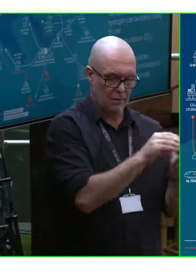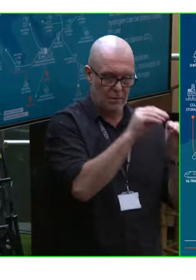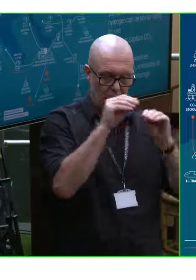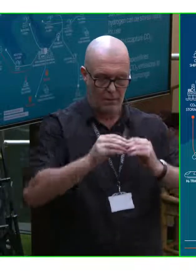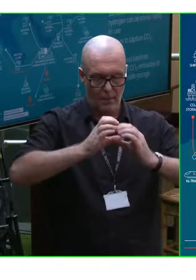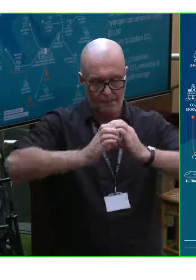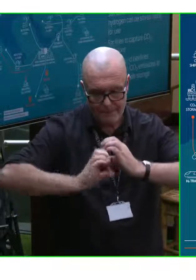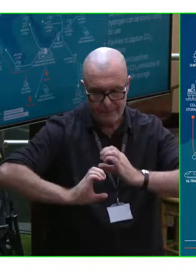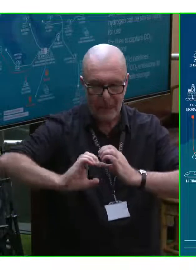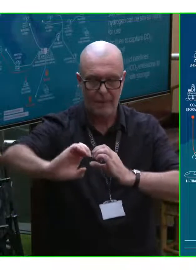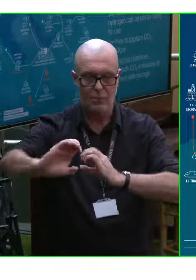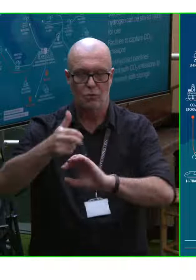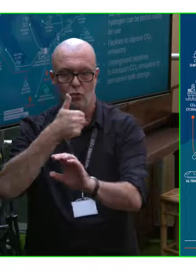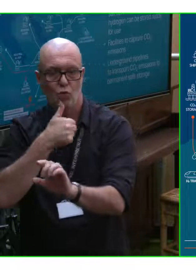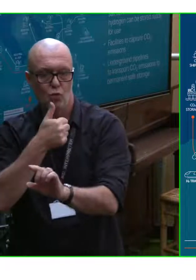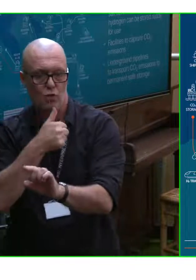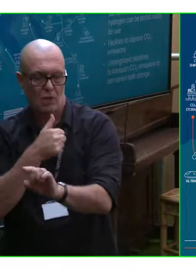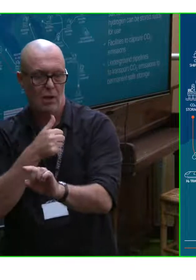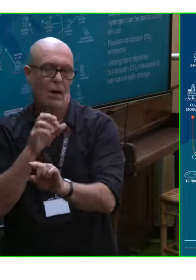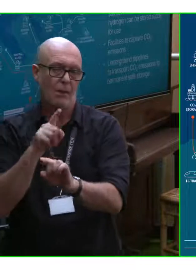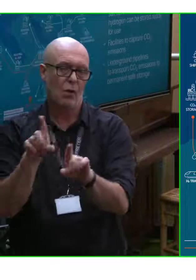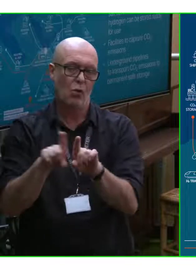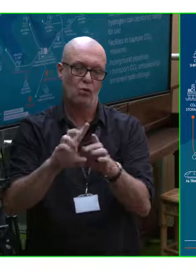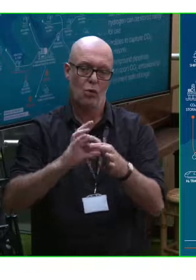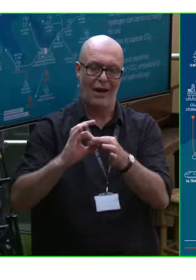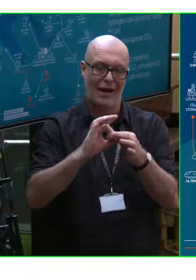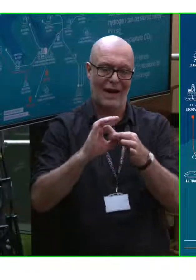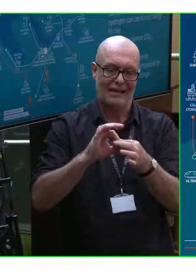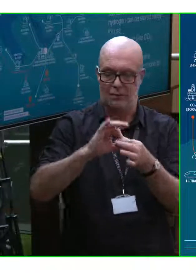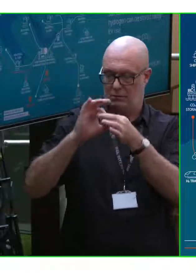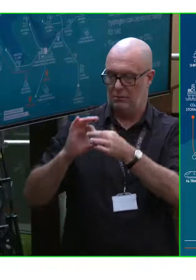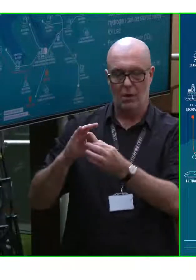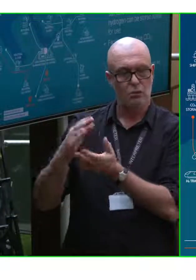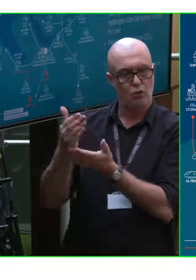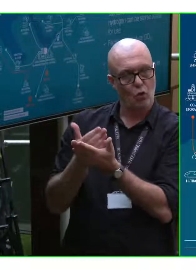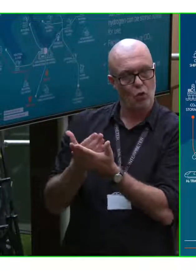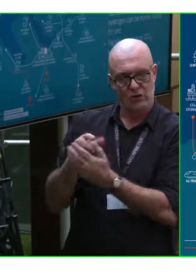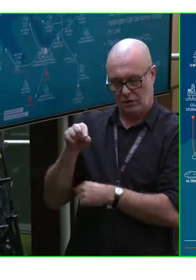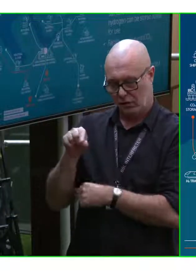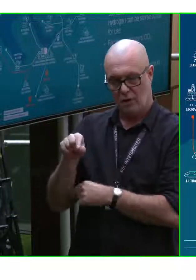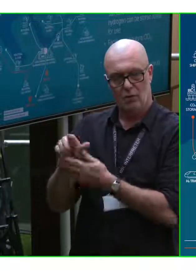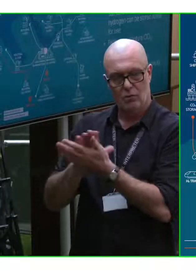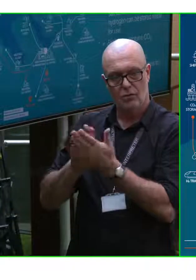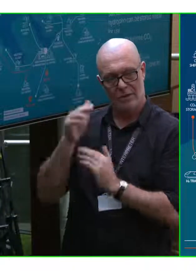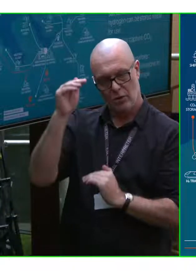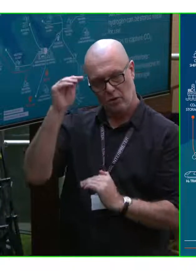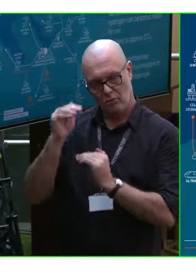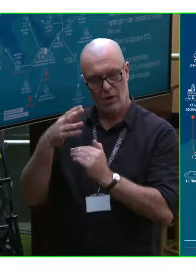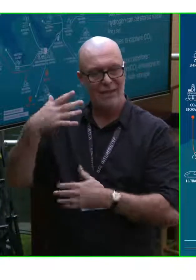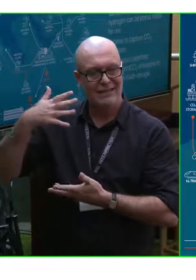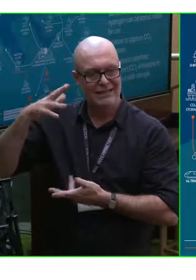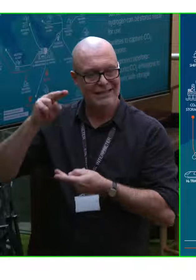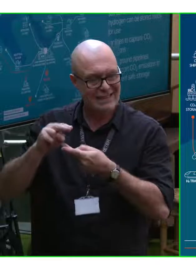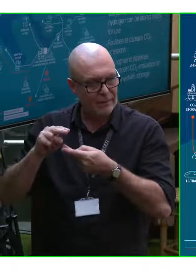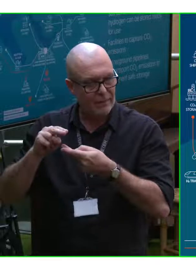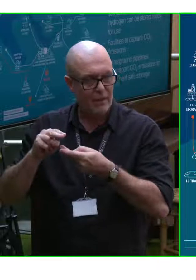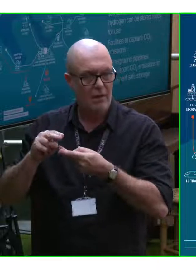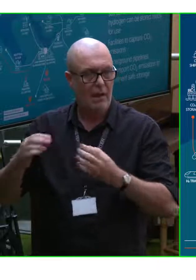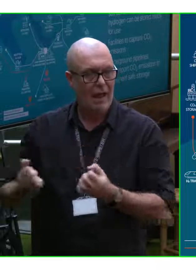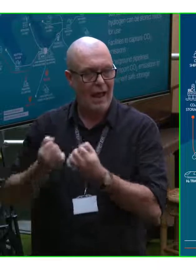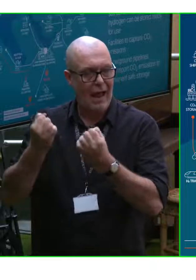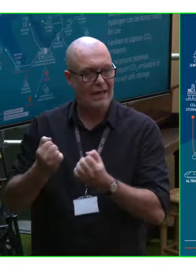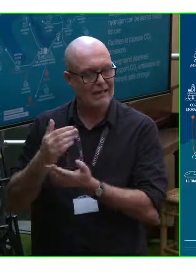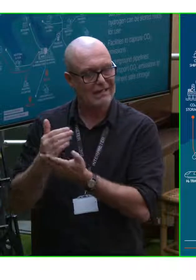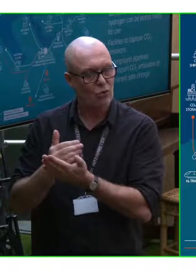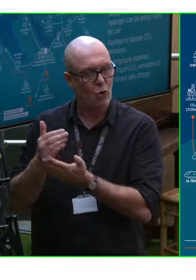user, but importantly also connects to storage, which allows us low-cost energy storage at